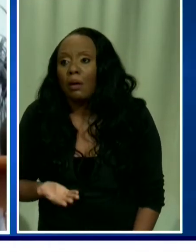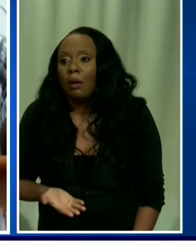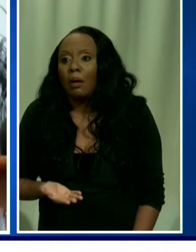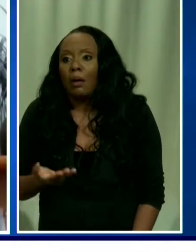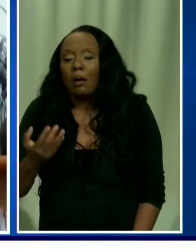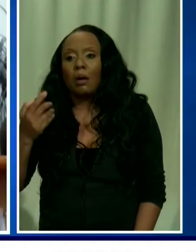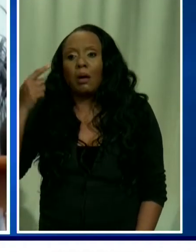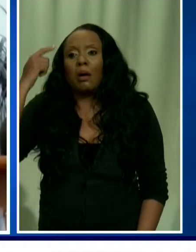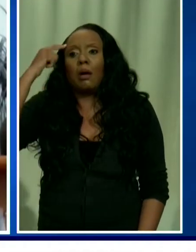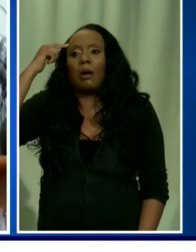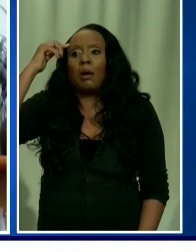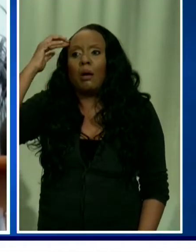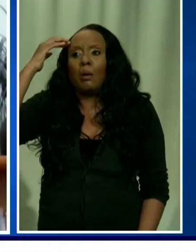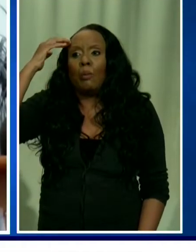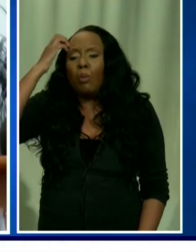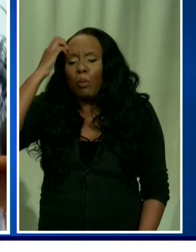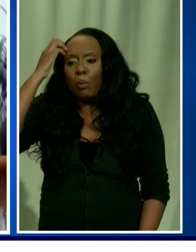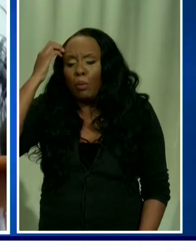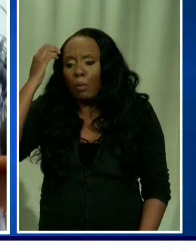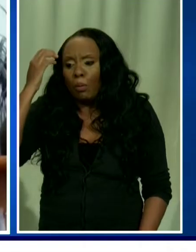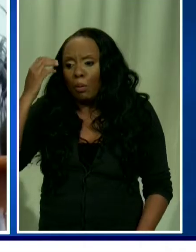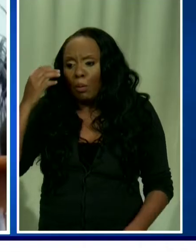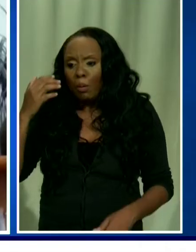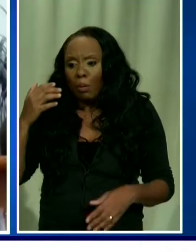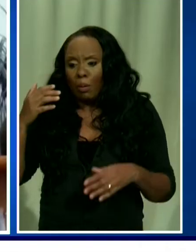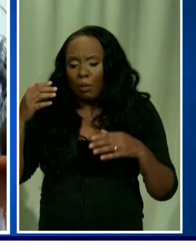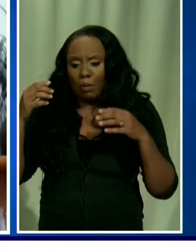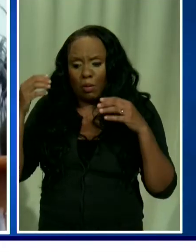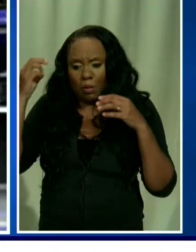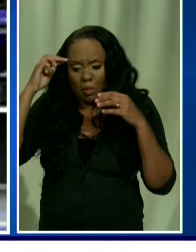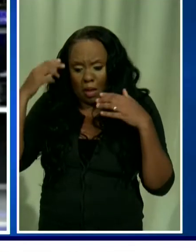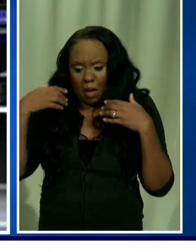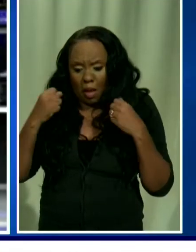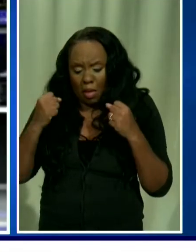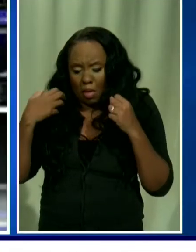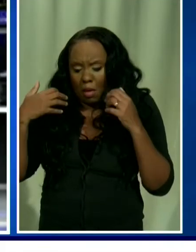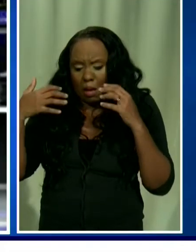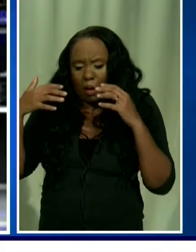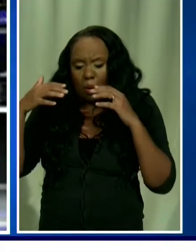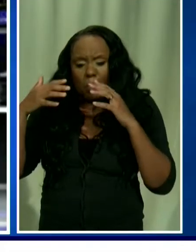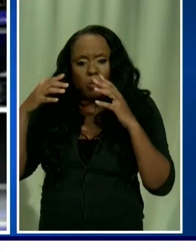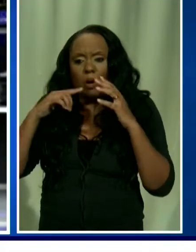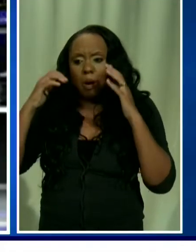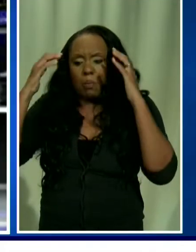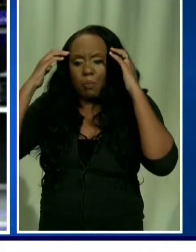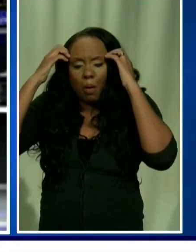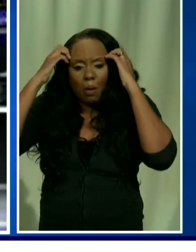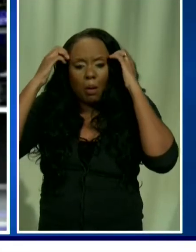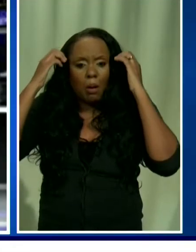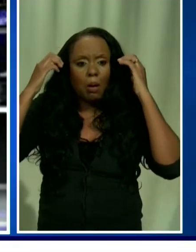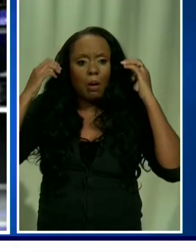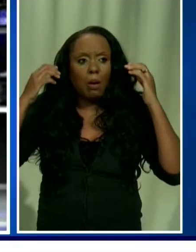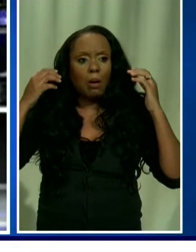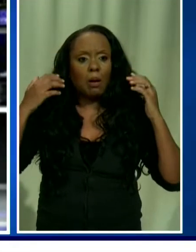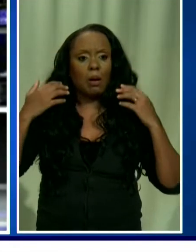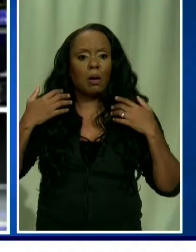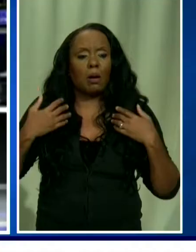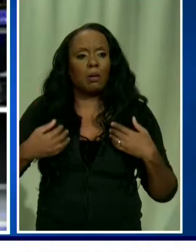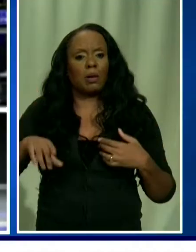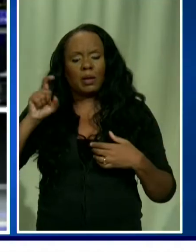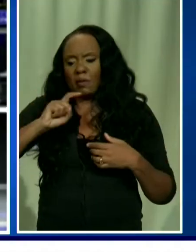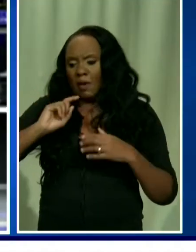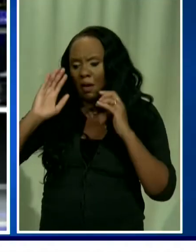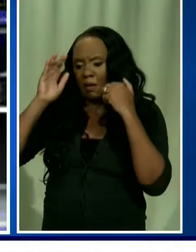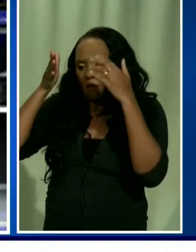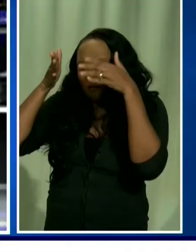time. And we're always just one breath away from that. And Dr. Lashley sees the need to shine the light on suicide